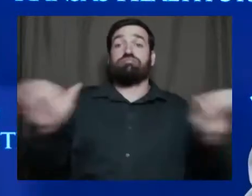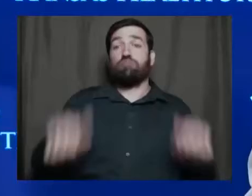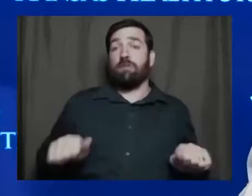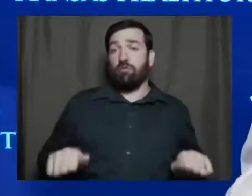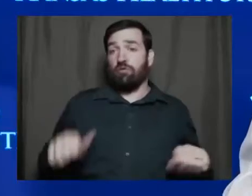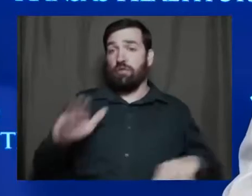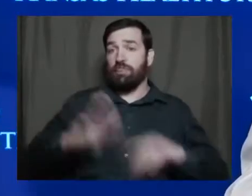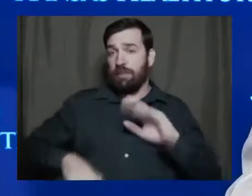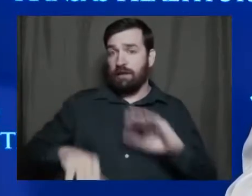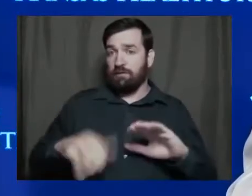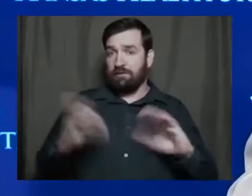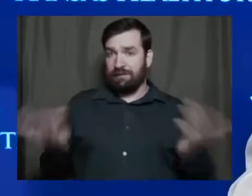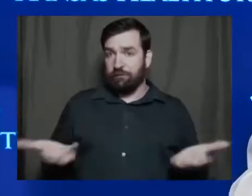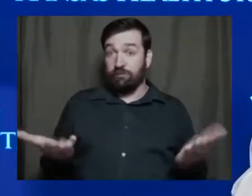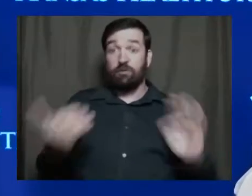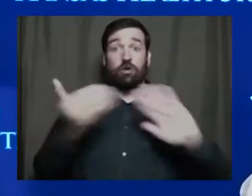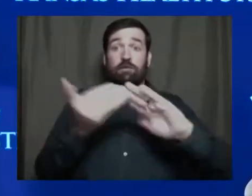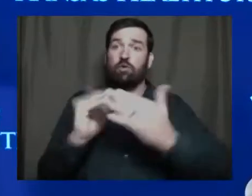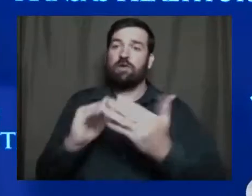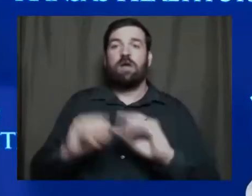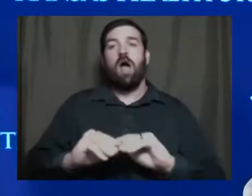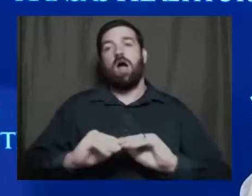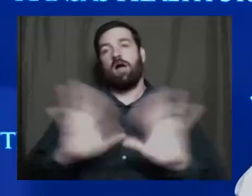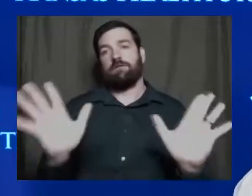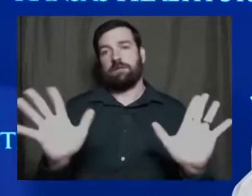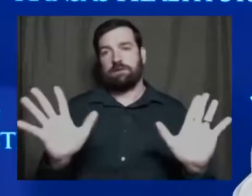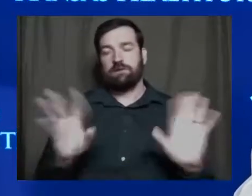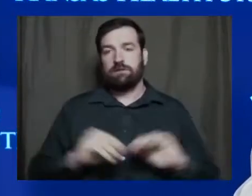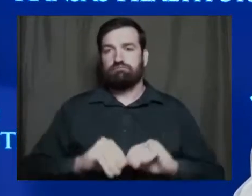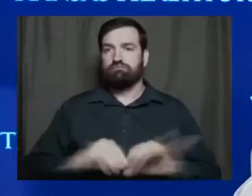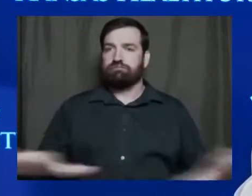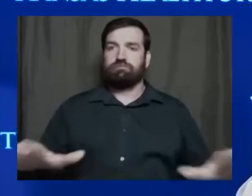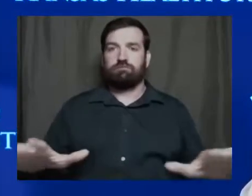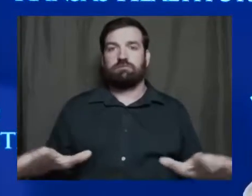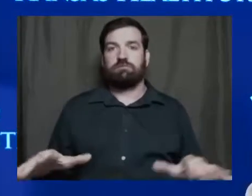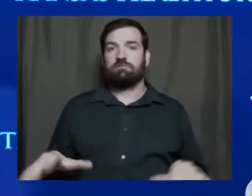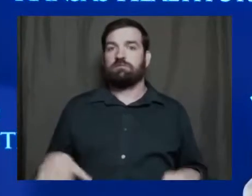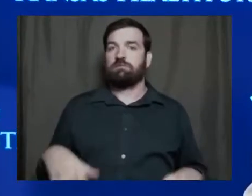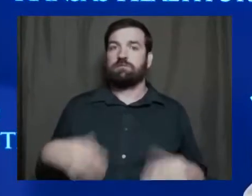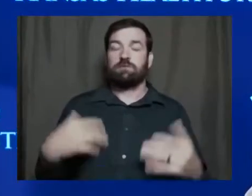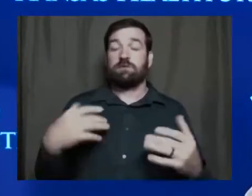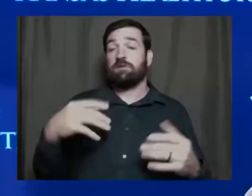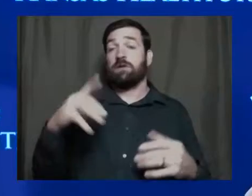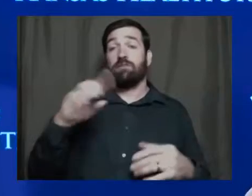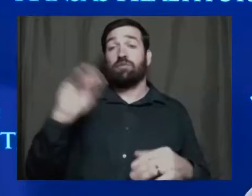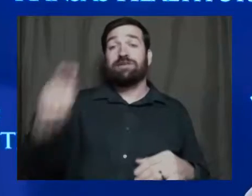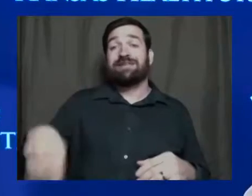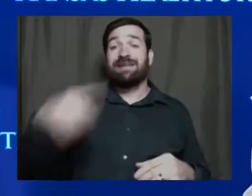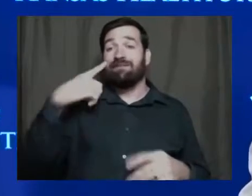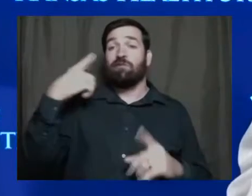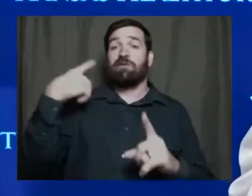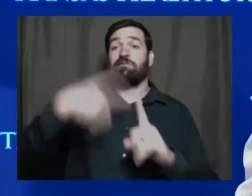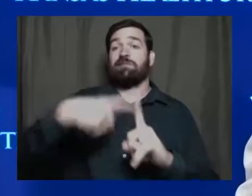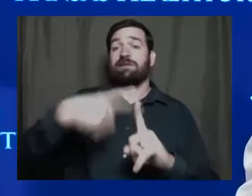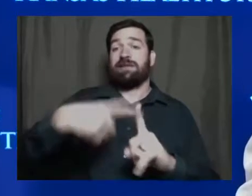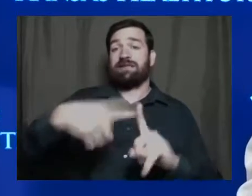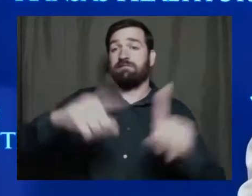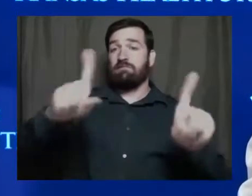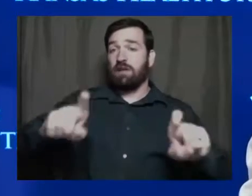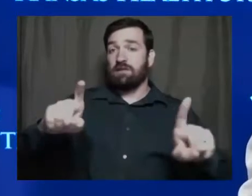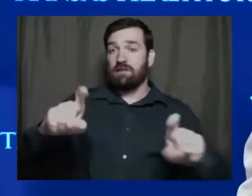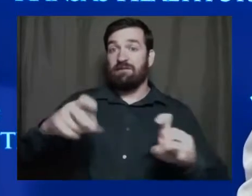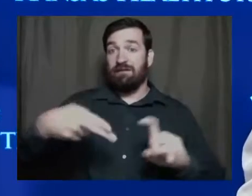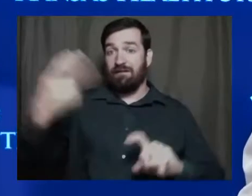clear we're back to widespread community transmission of the Delta variant. Our percent positivity on testing is high again, and you look at the rapid rise